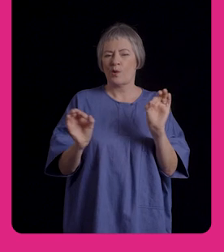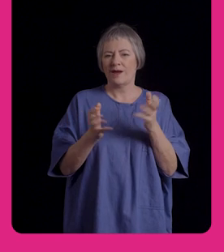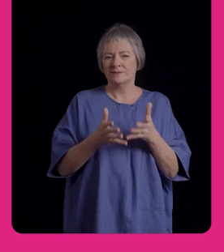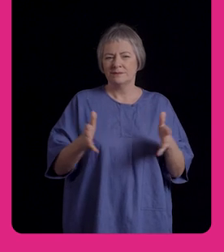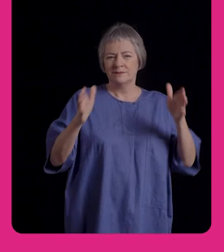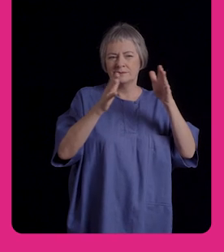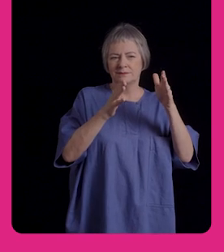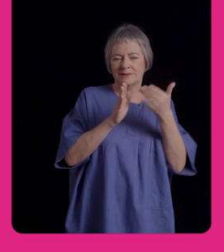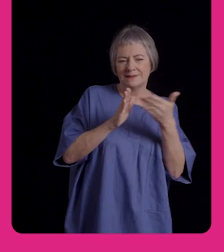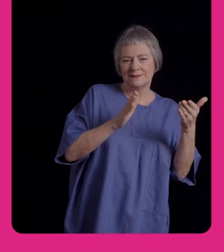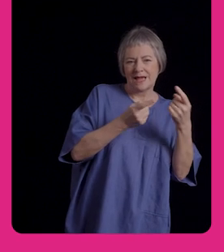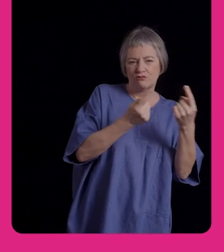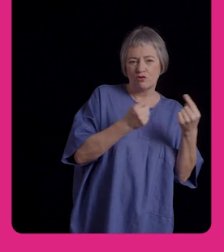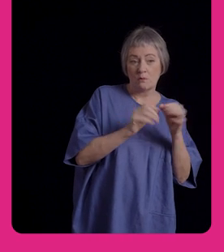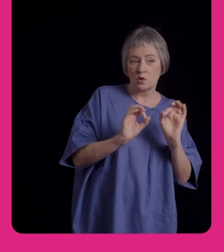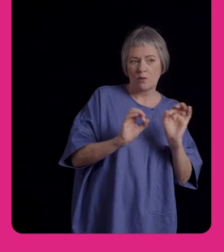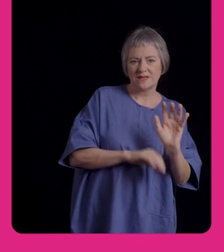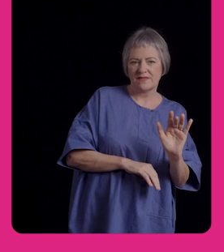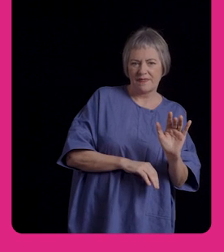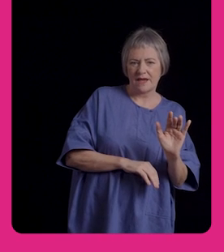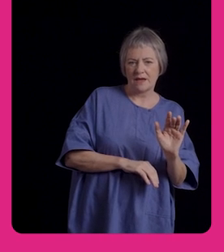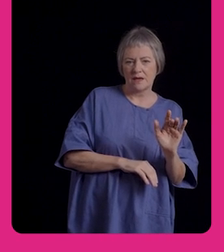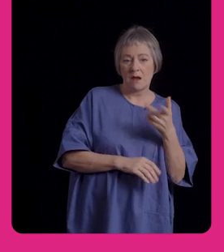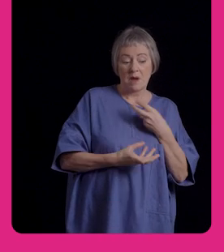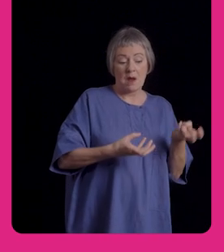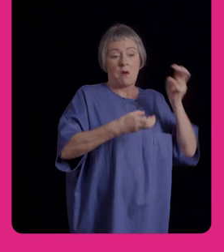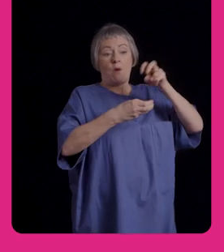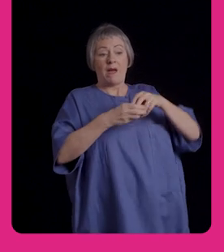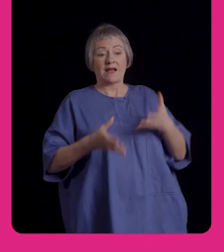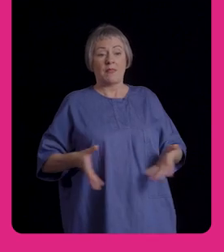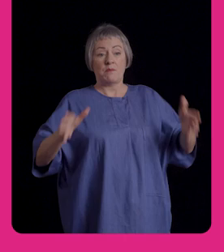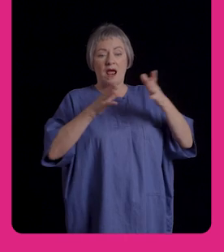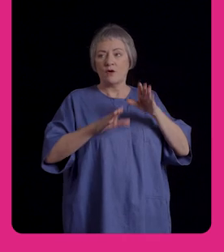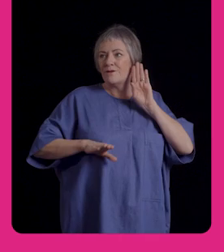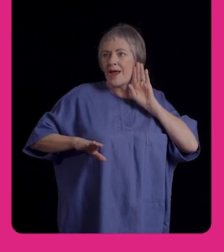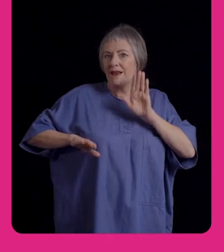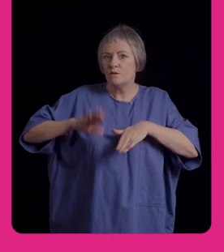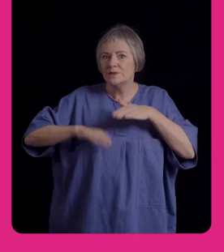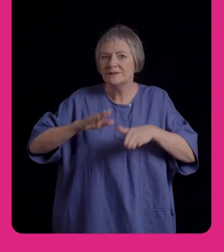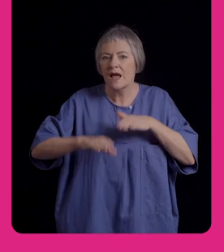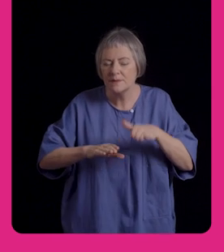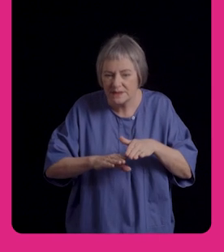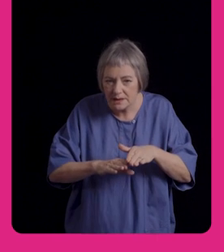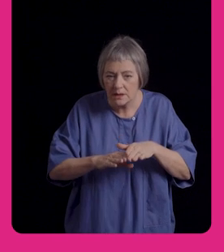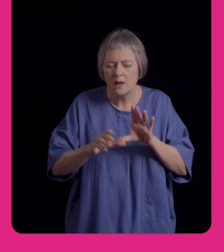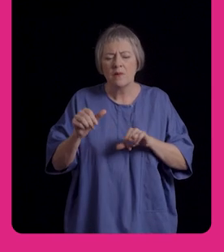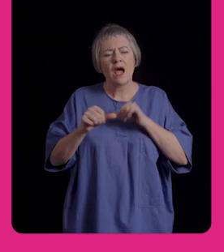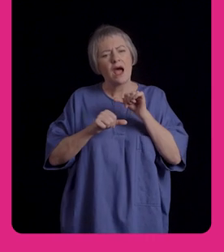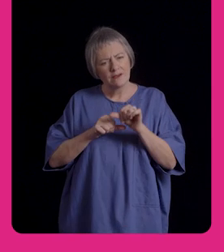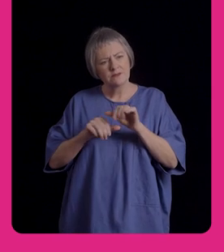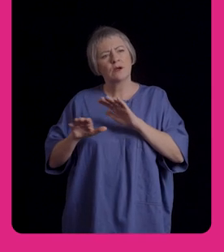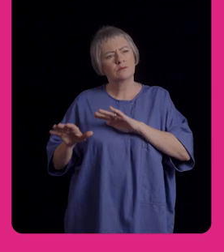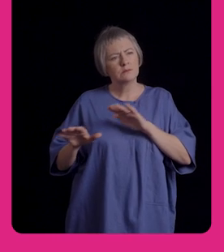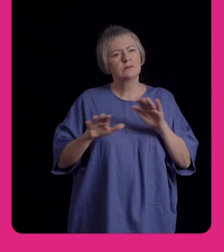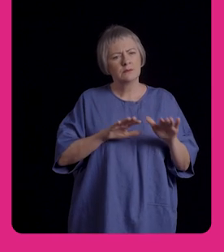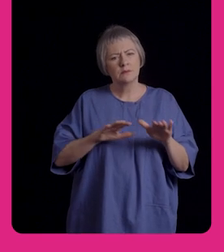quiet in this little side room. Like no one has come in. Maybe you've like got back in the apple barrel if you heard footsteps. But after a while you